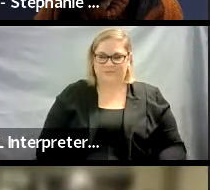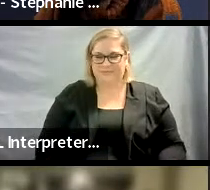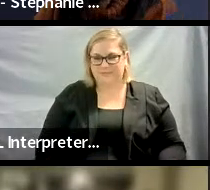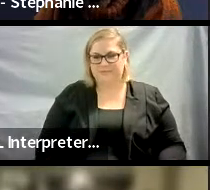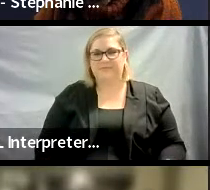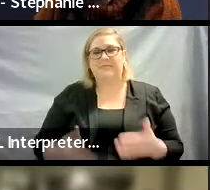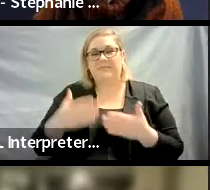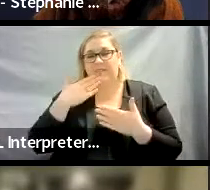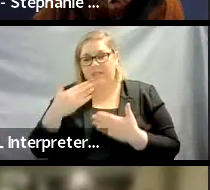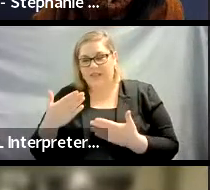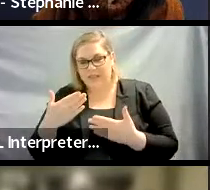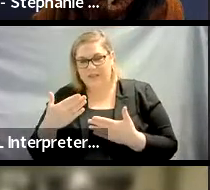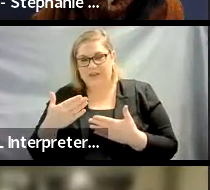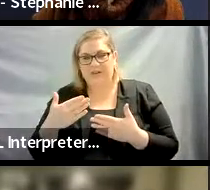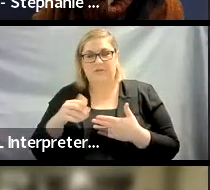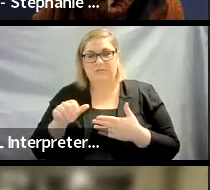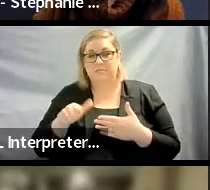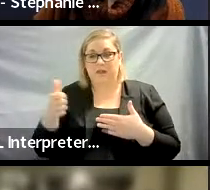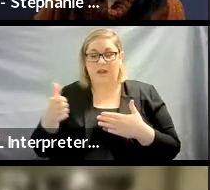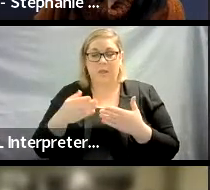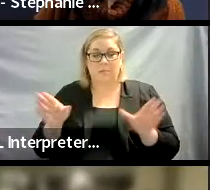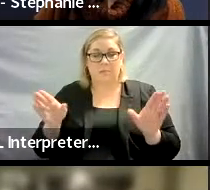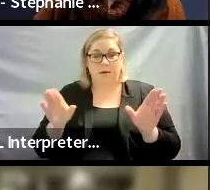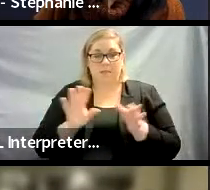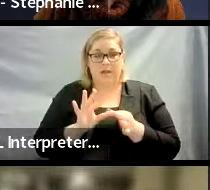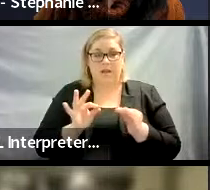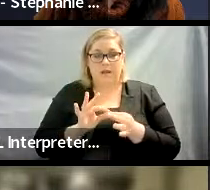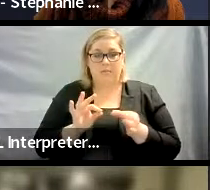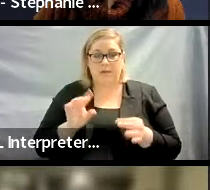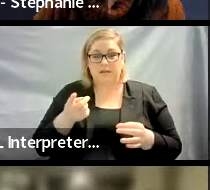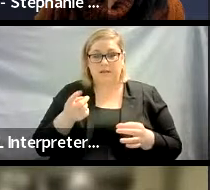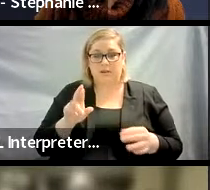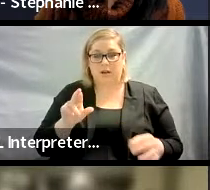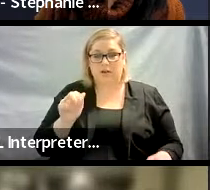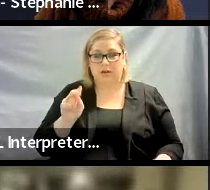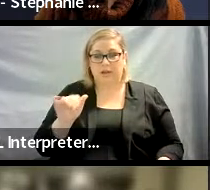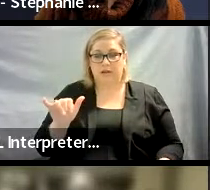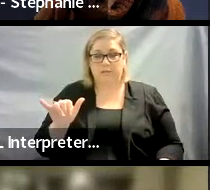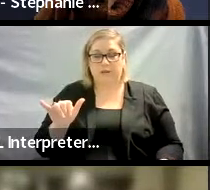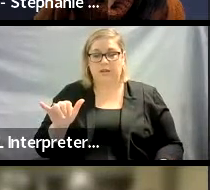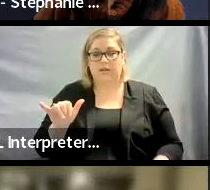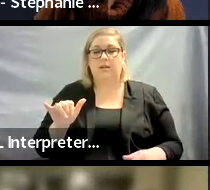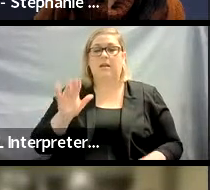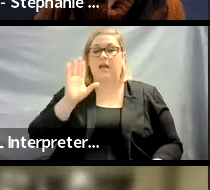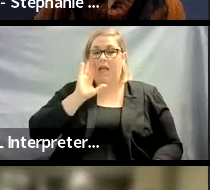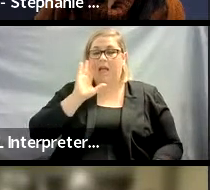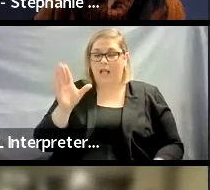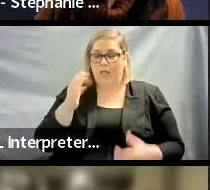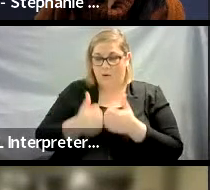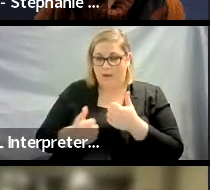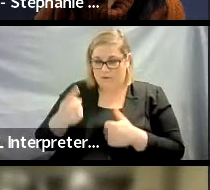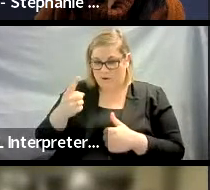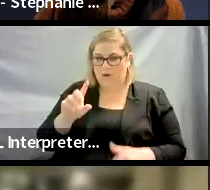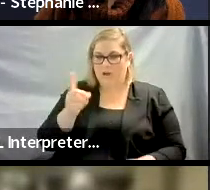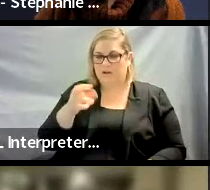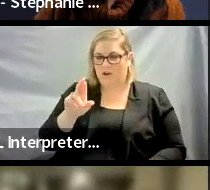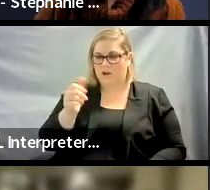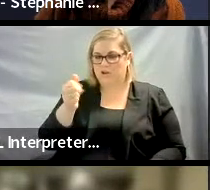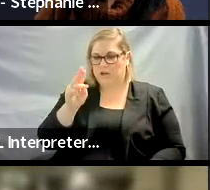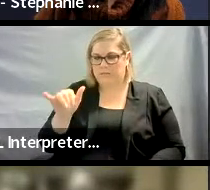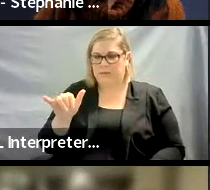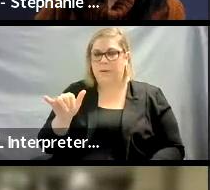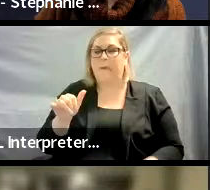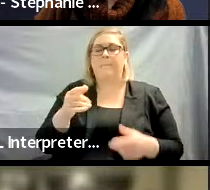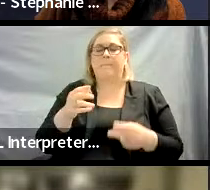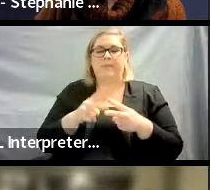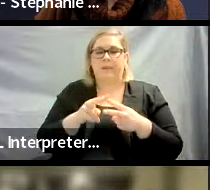Thank you. Any other public comments? Dr. Amy. Hi, everyone. Just wanted to make a couple announcements. As